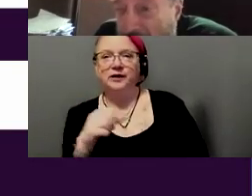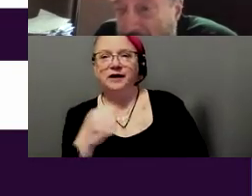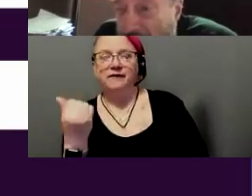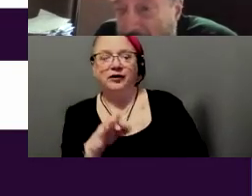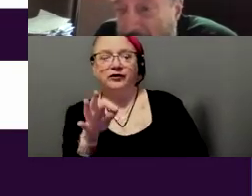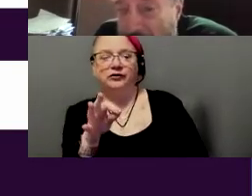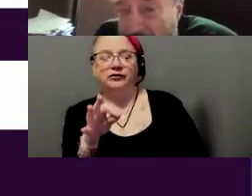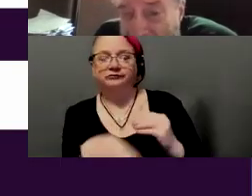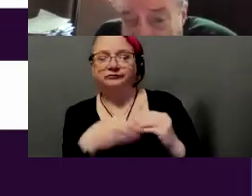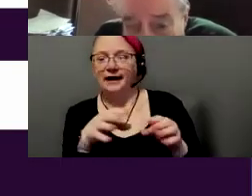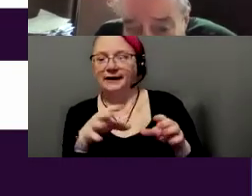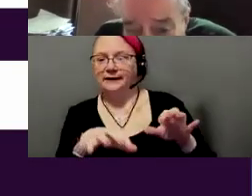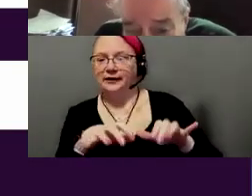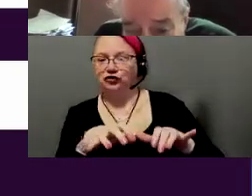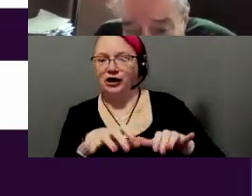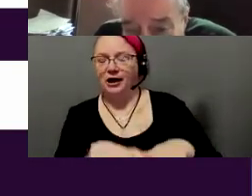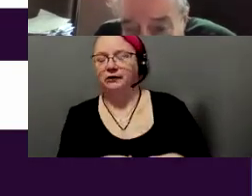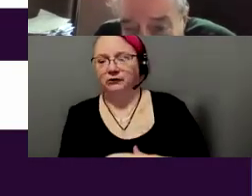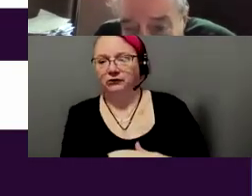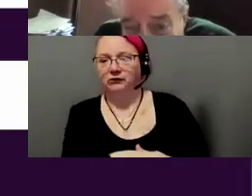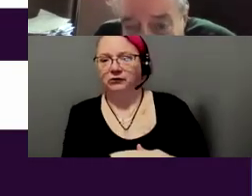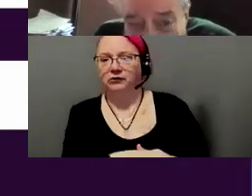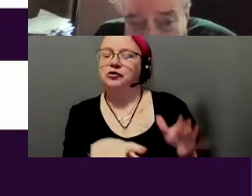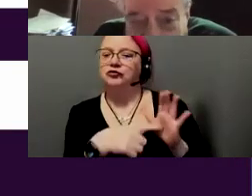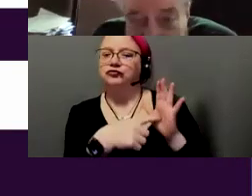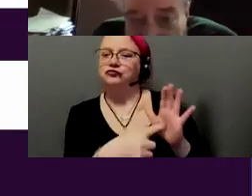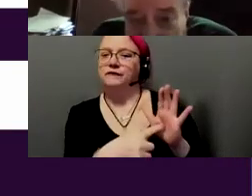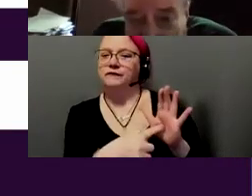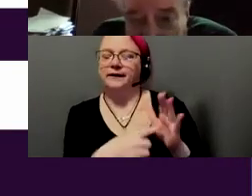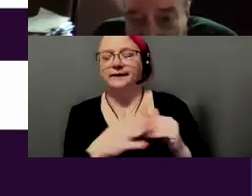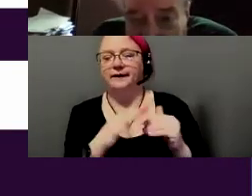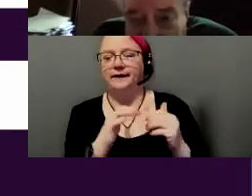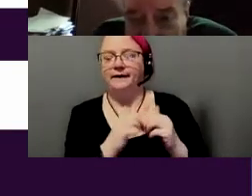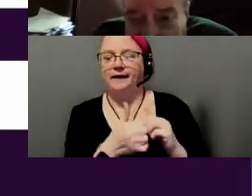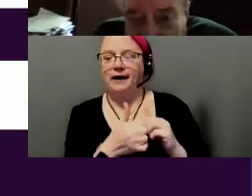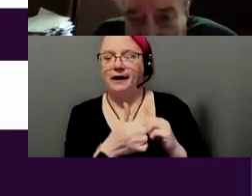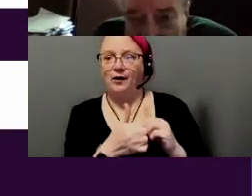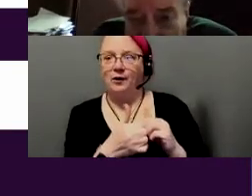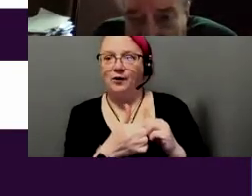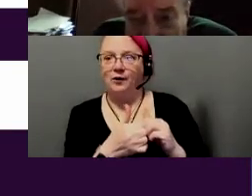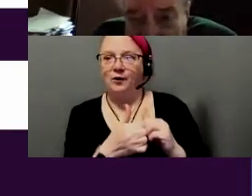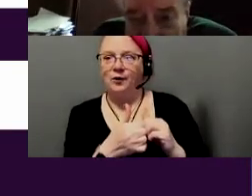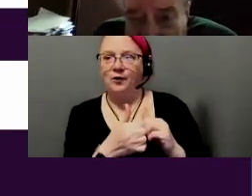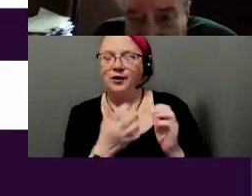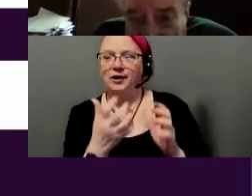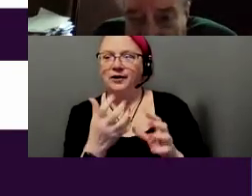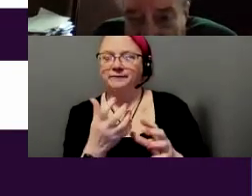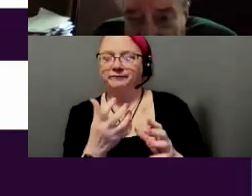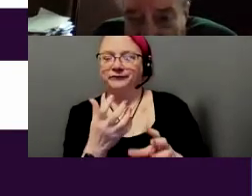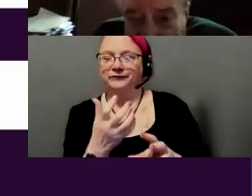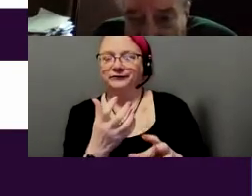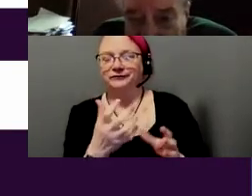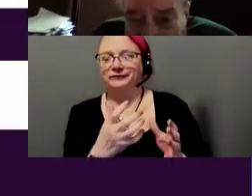in the chat, just reflecting on how the takeaway from porn might be